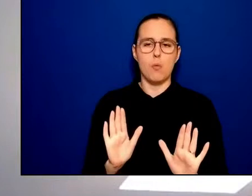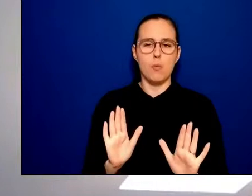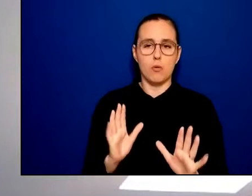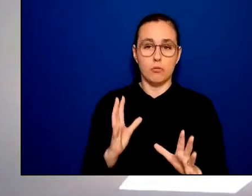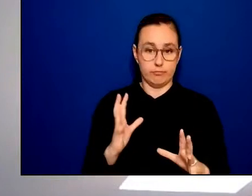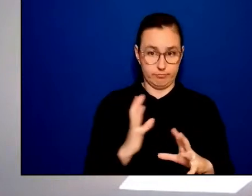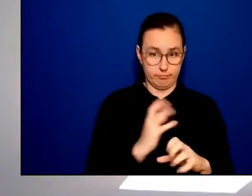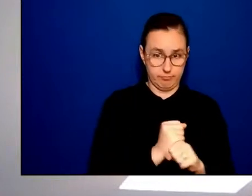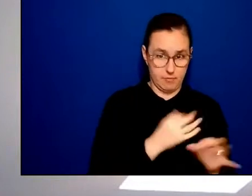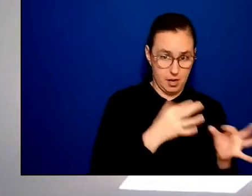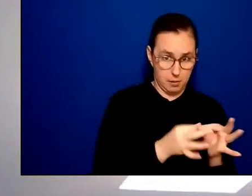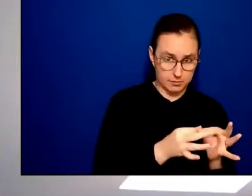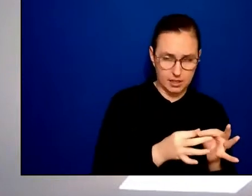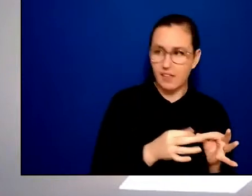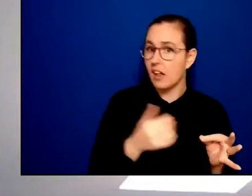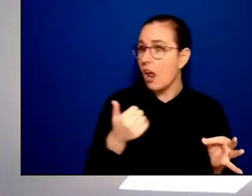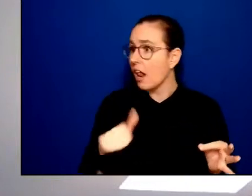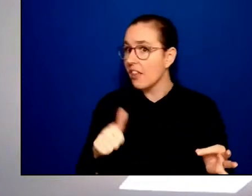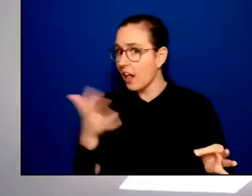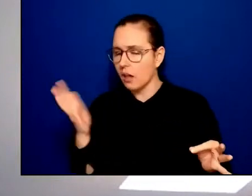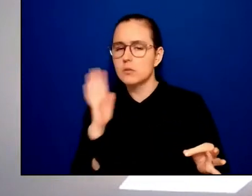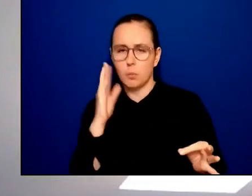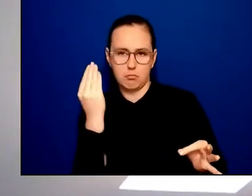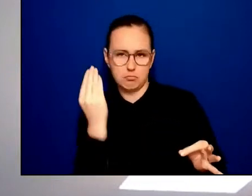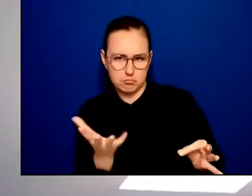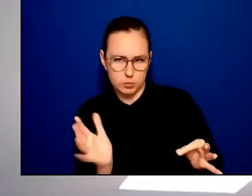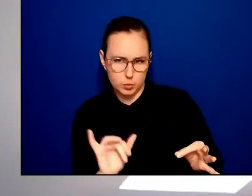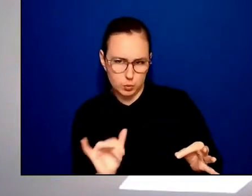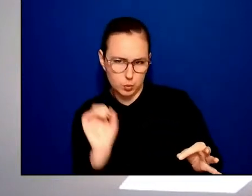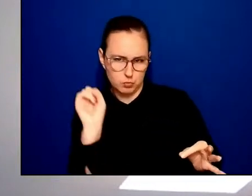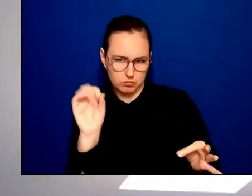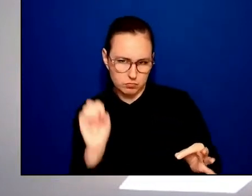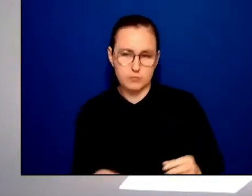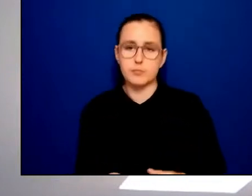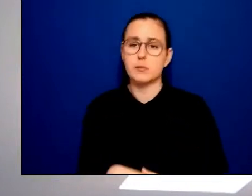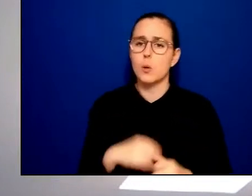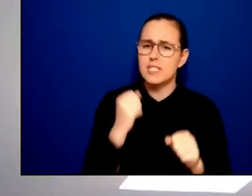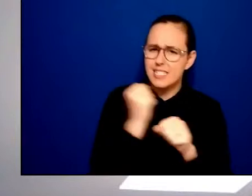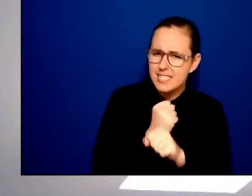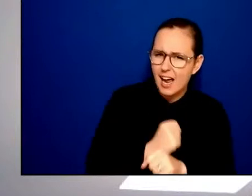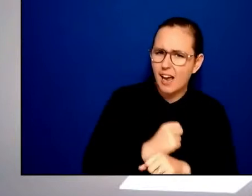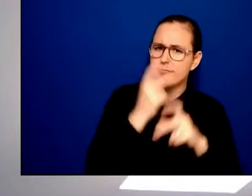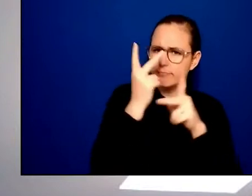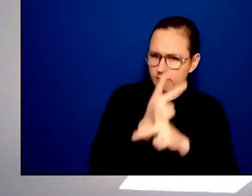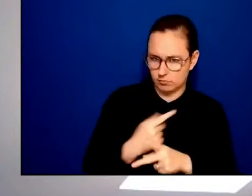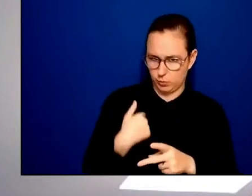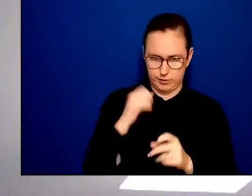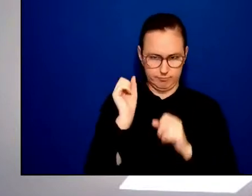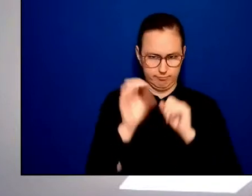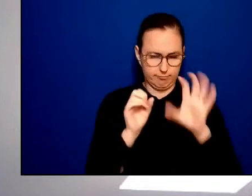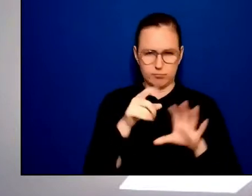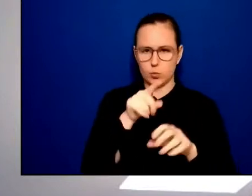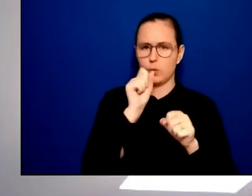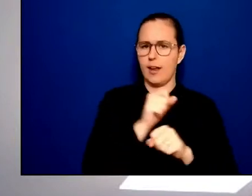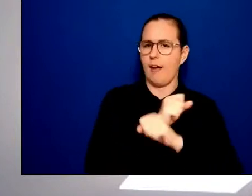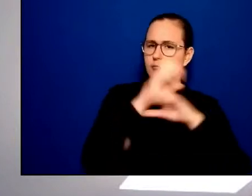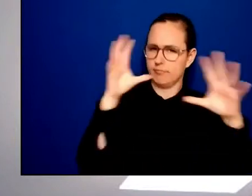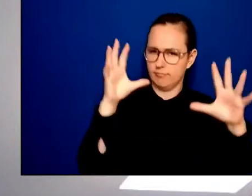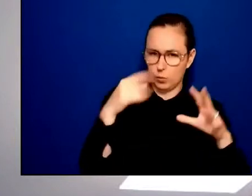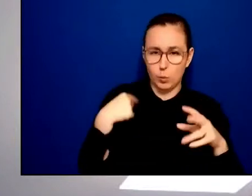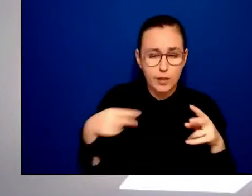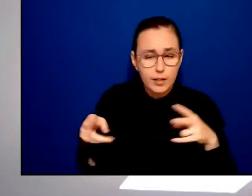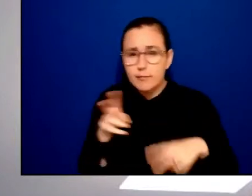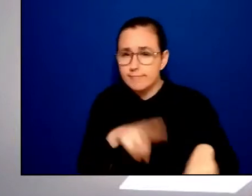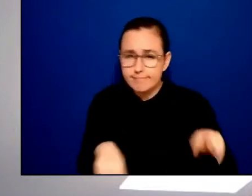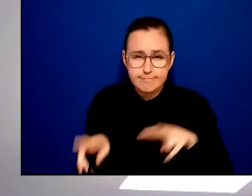We've done some number crunching, as you can imagine, seeing the wettest 24 hours on record for any day of the